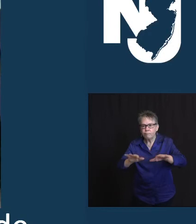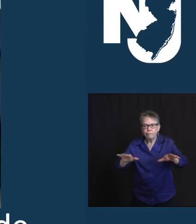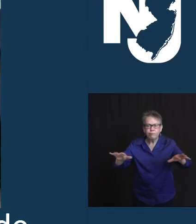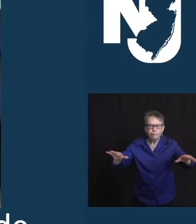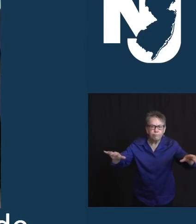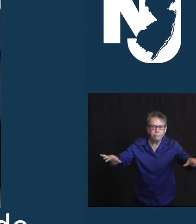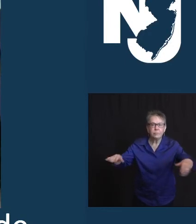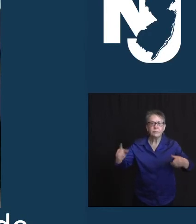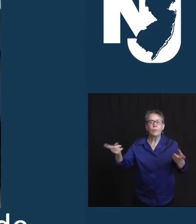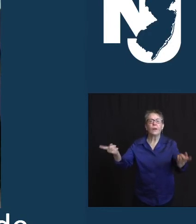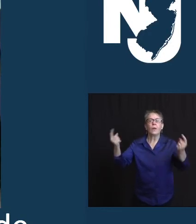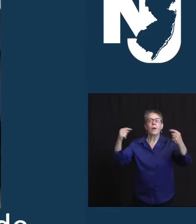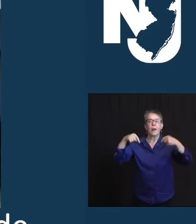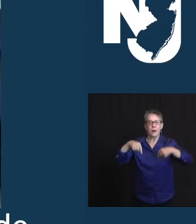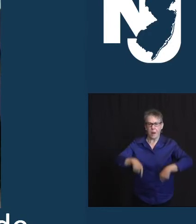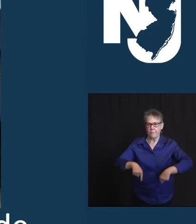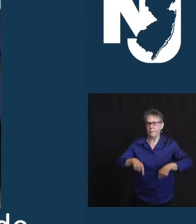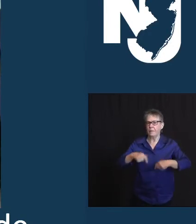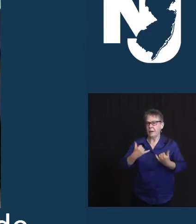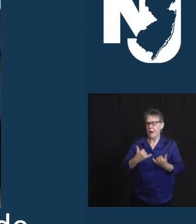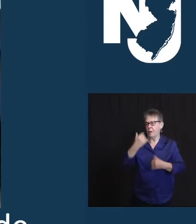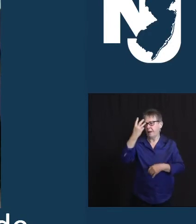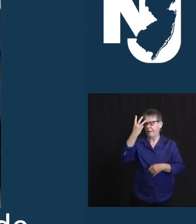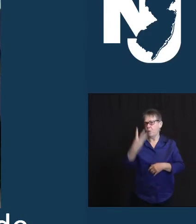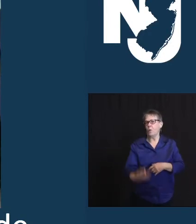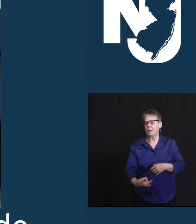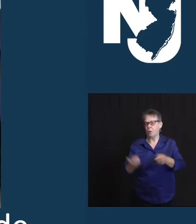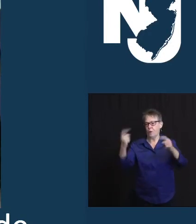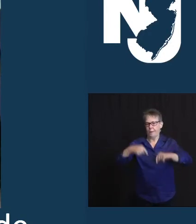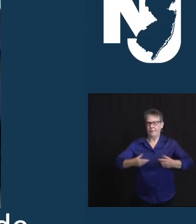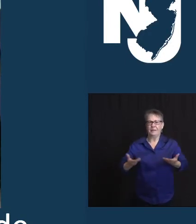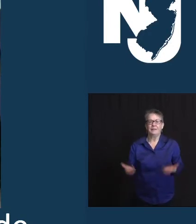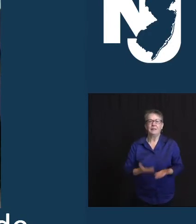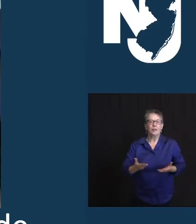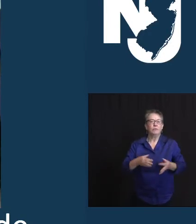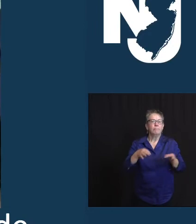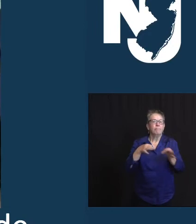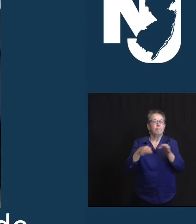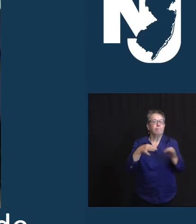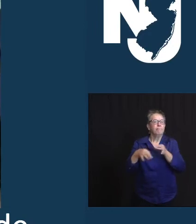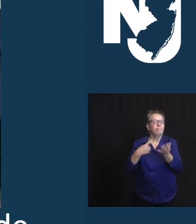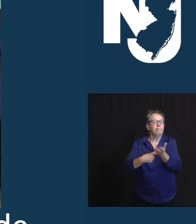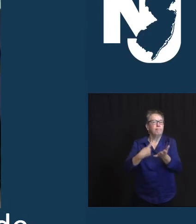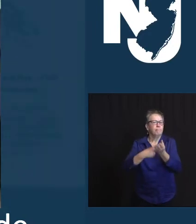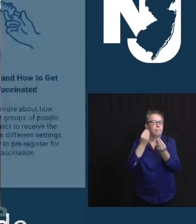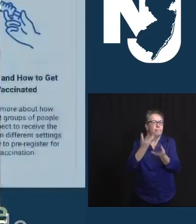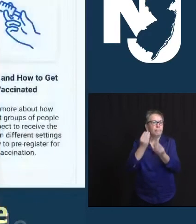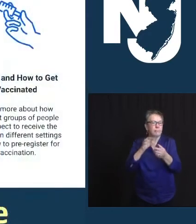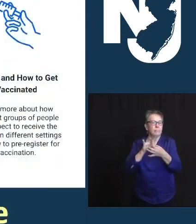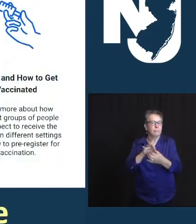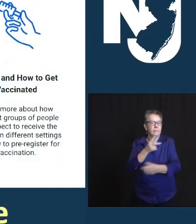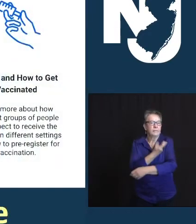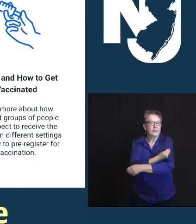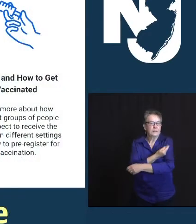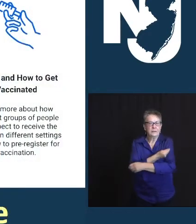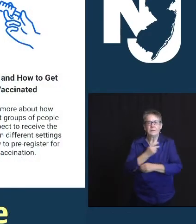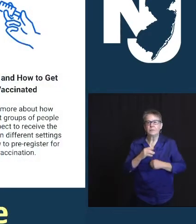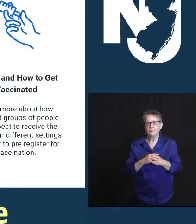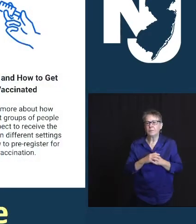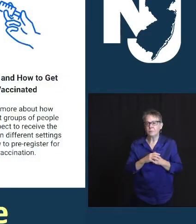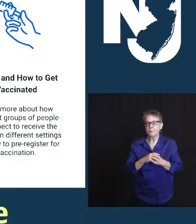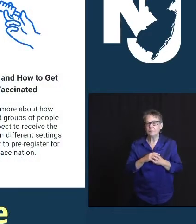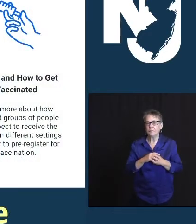clearly show our path forward and provide an extra measure of confidence in the vaccines that we have. And as we noted last week, we